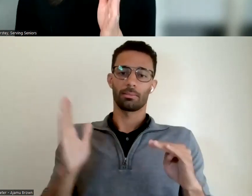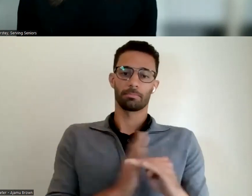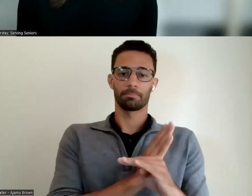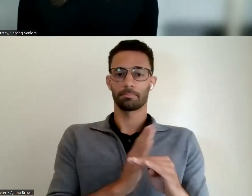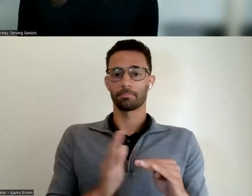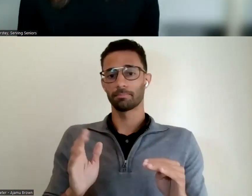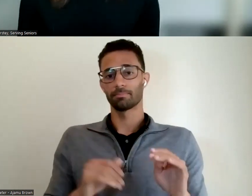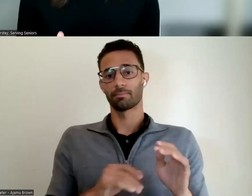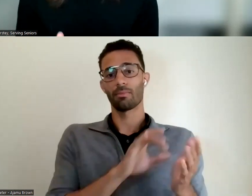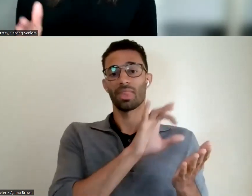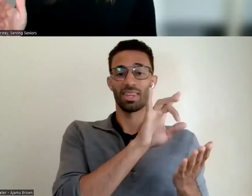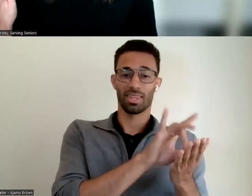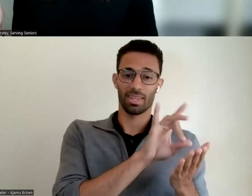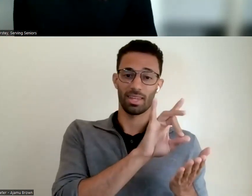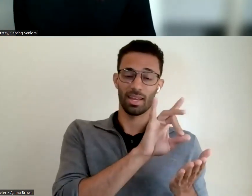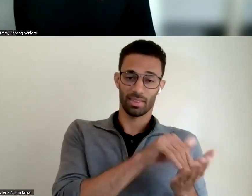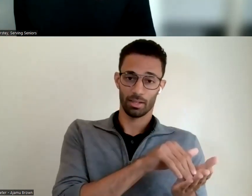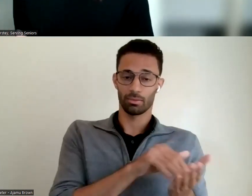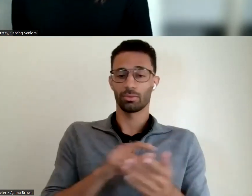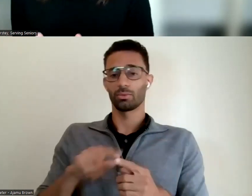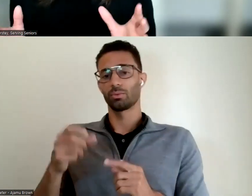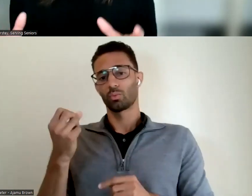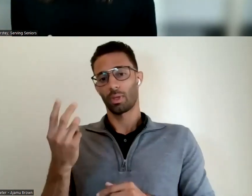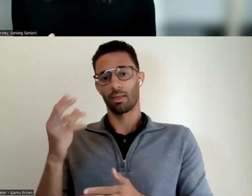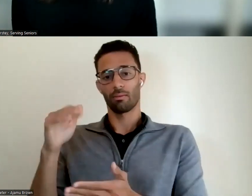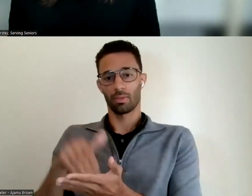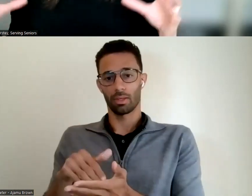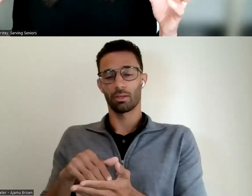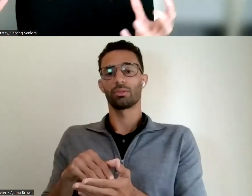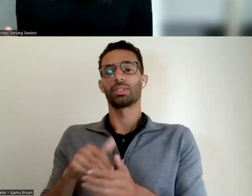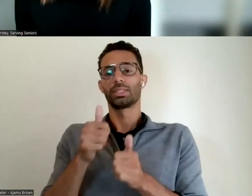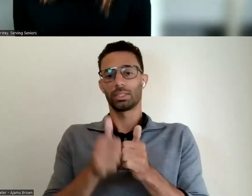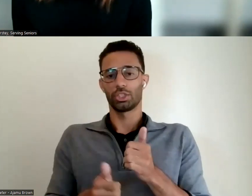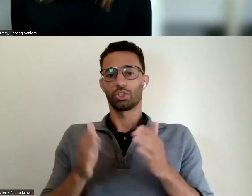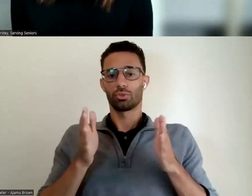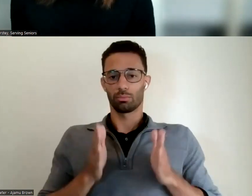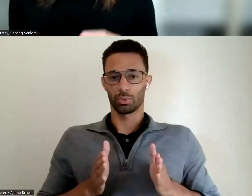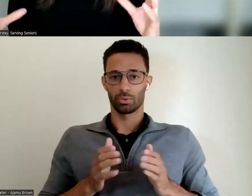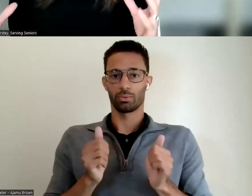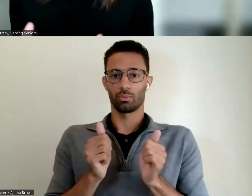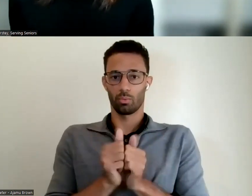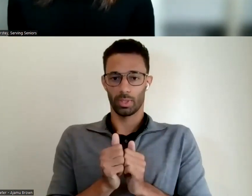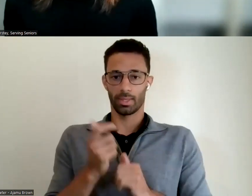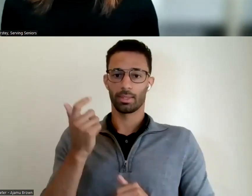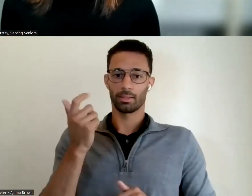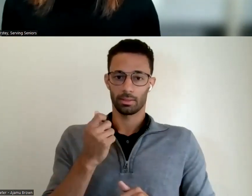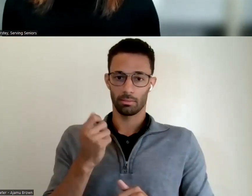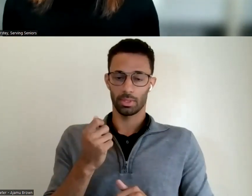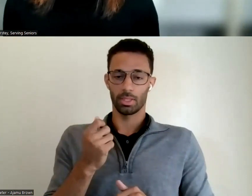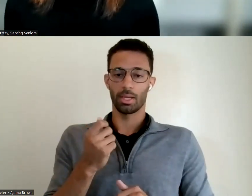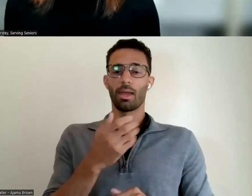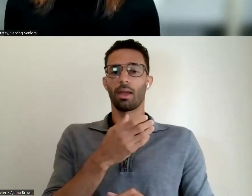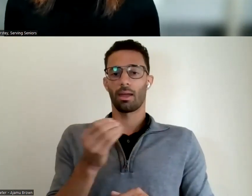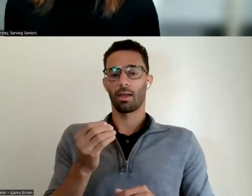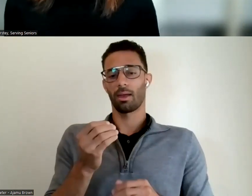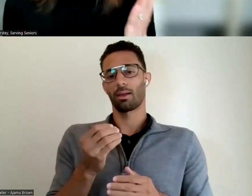about $8,000 to $12,000 per person with the subsidy and with the case